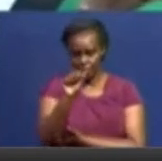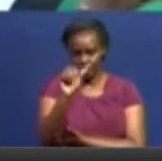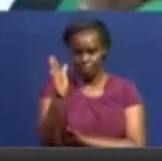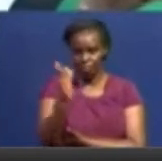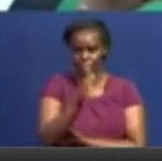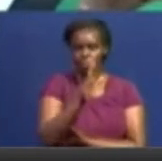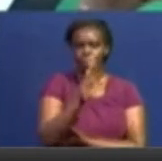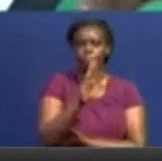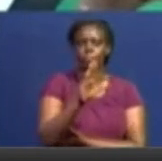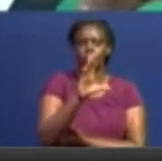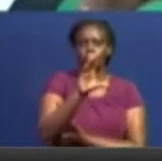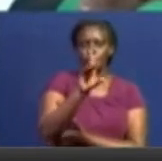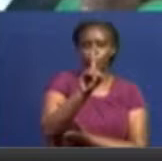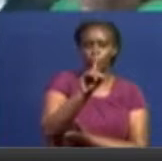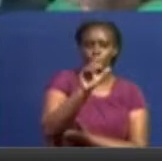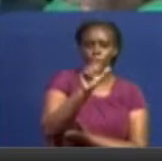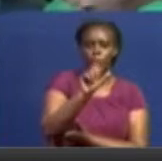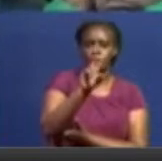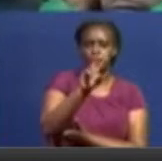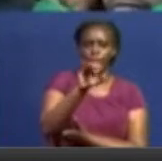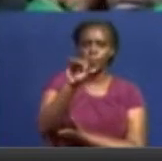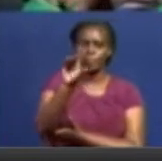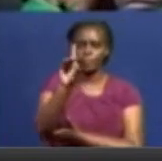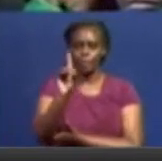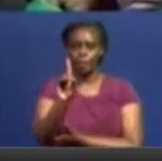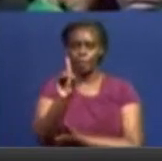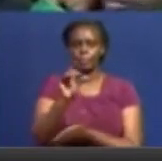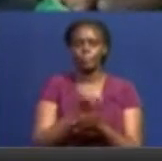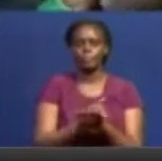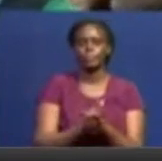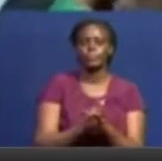Ugenya David Omochieng.